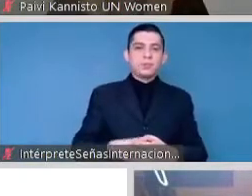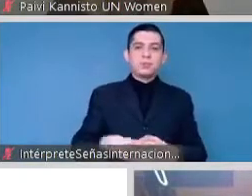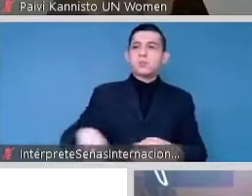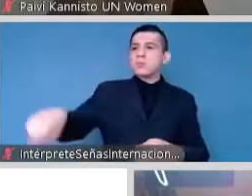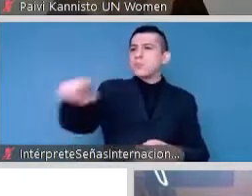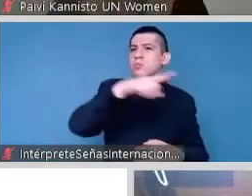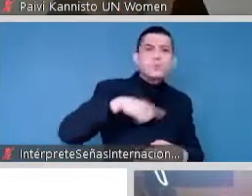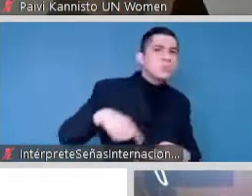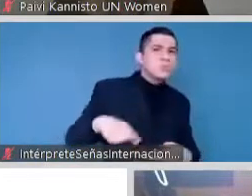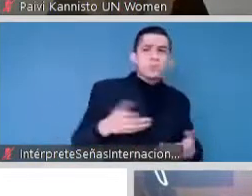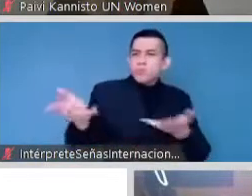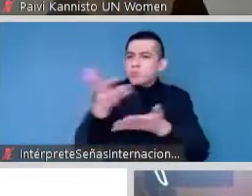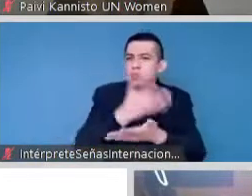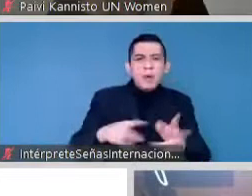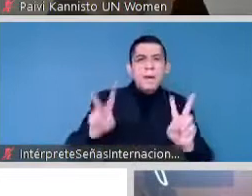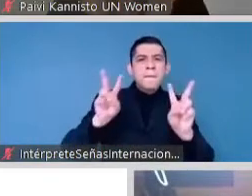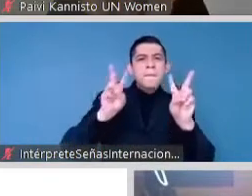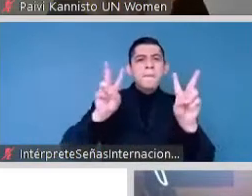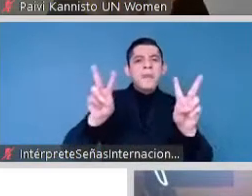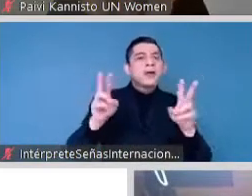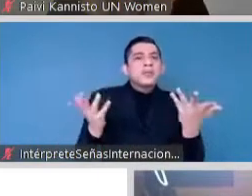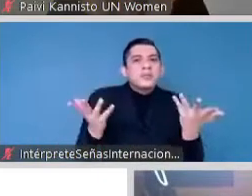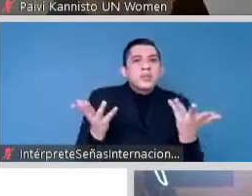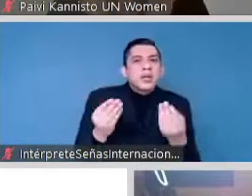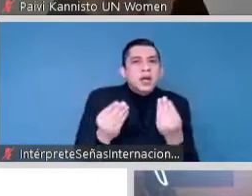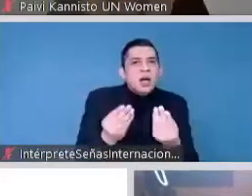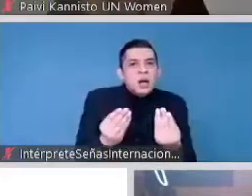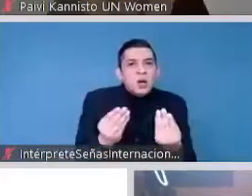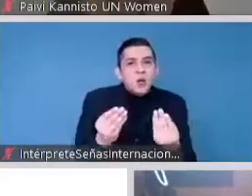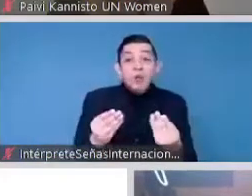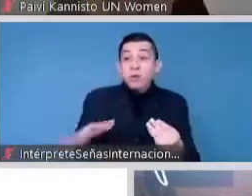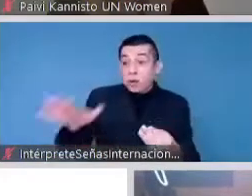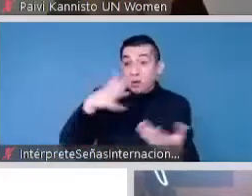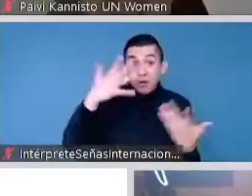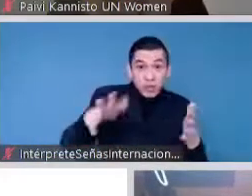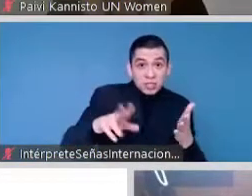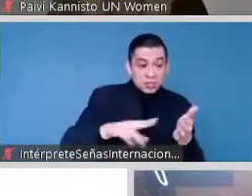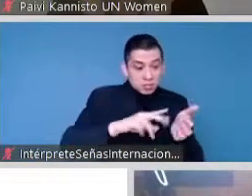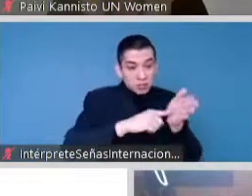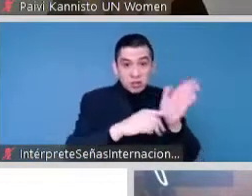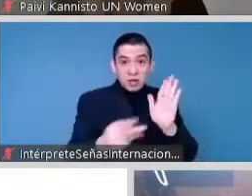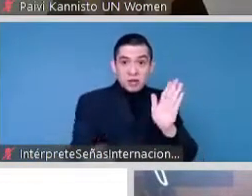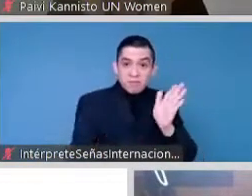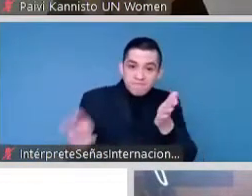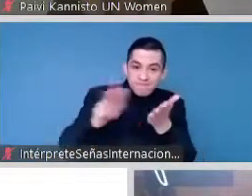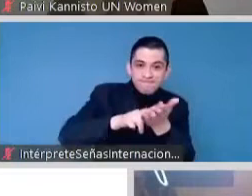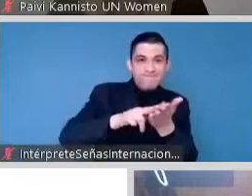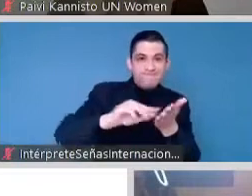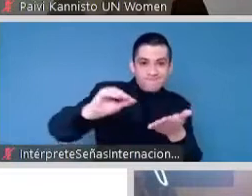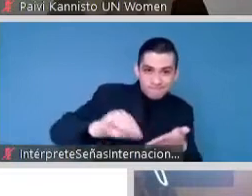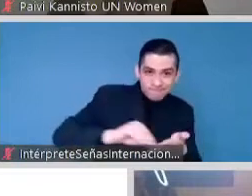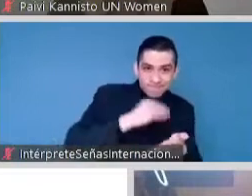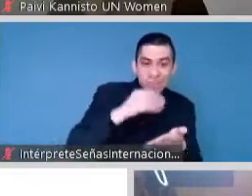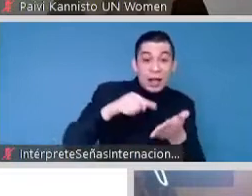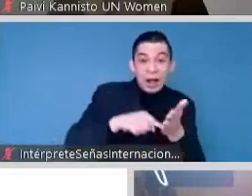of opportunity to implement that peace, to see the peace on the ground. That window is usually closing very fast.